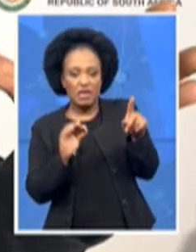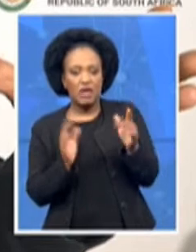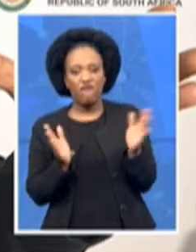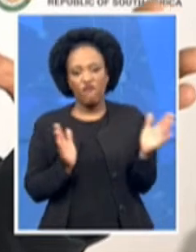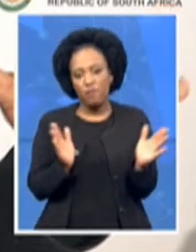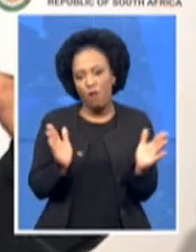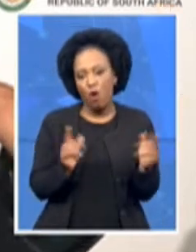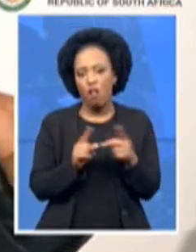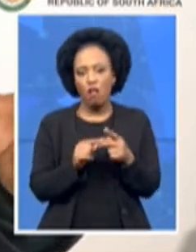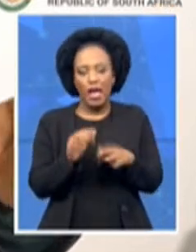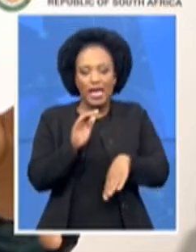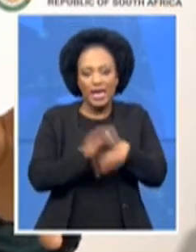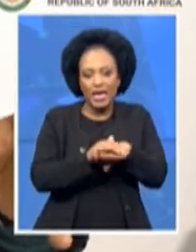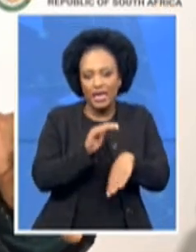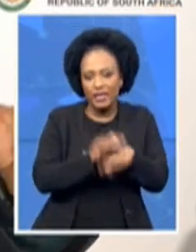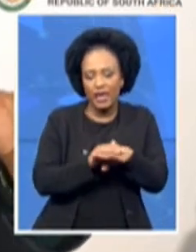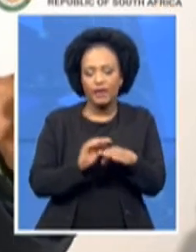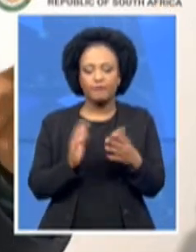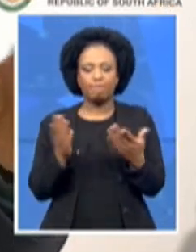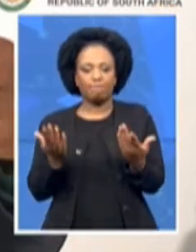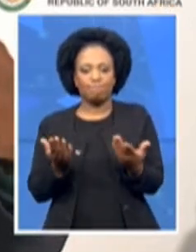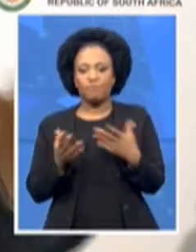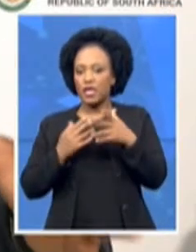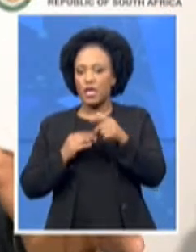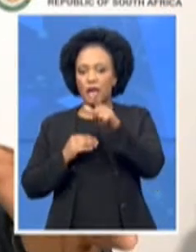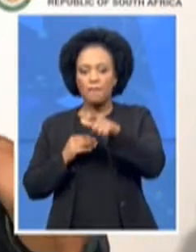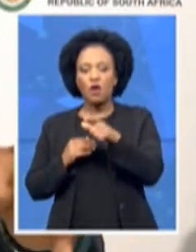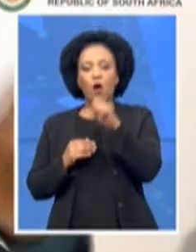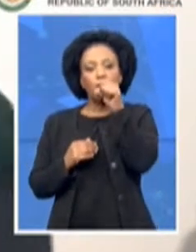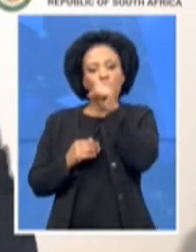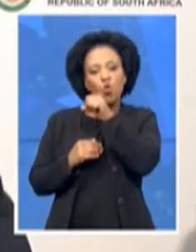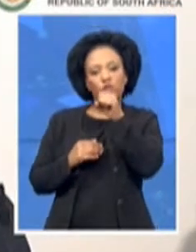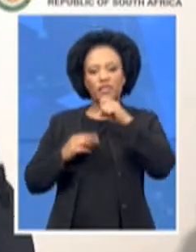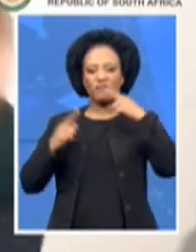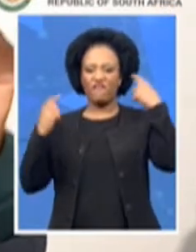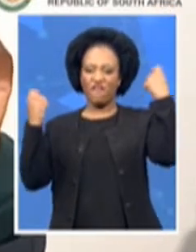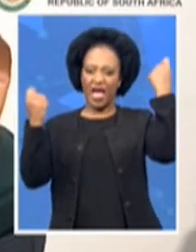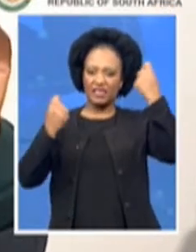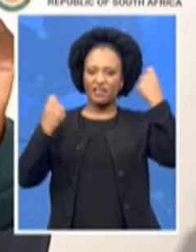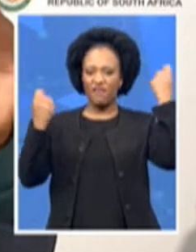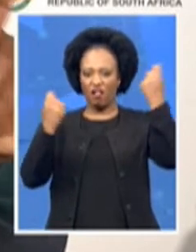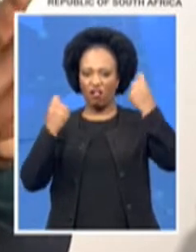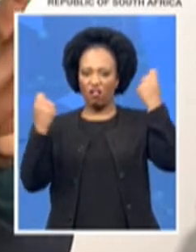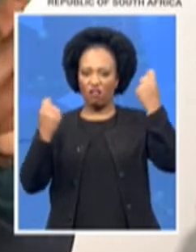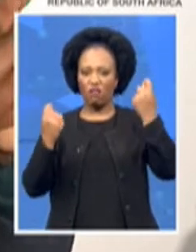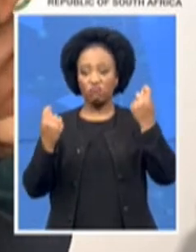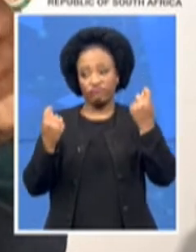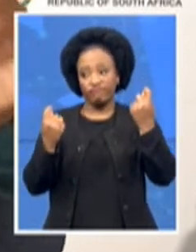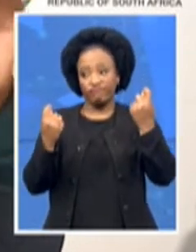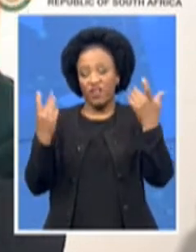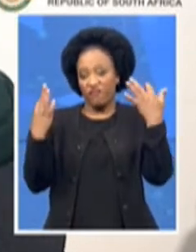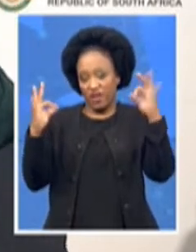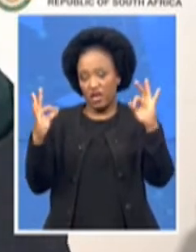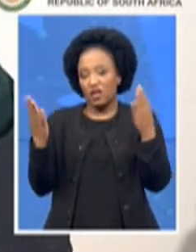anybody who runs a music festival will be free to. We will provide policy in terms of saying,